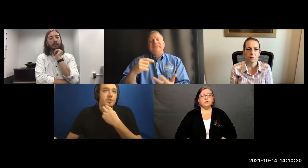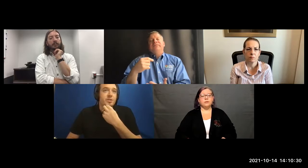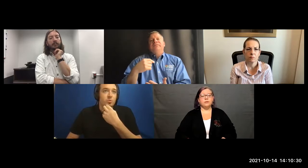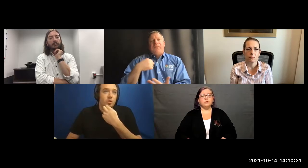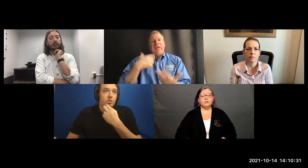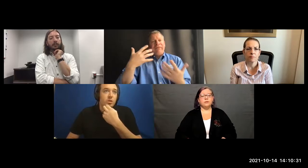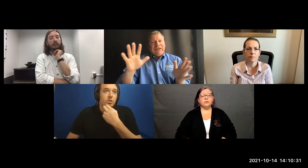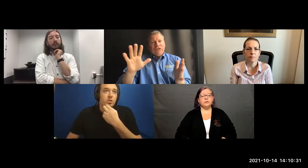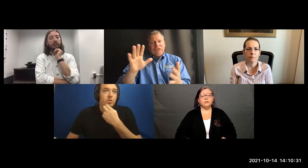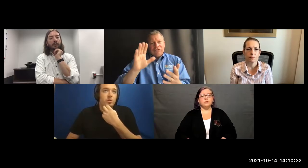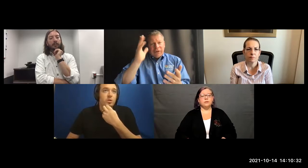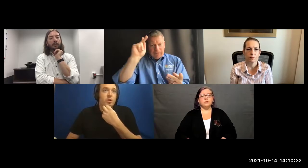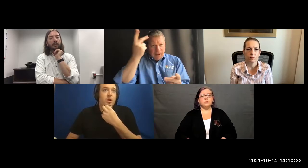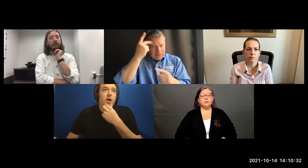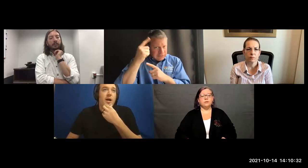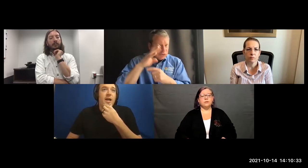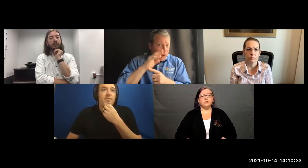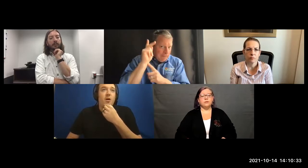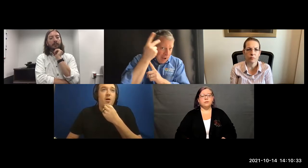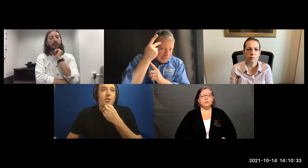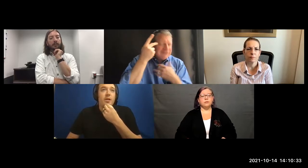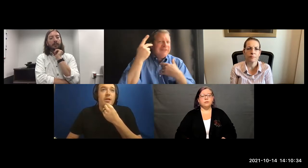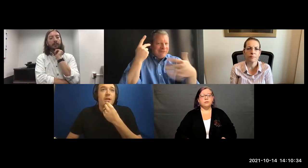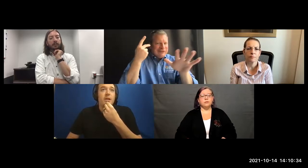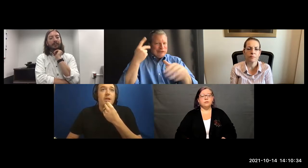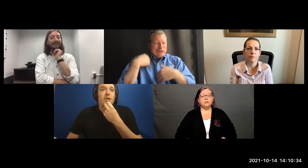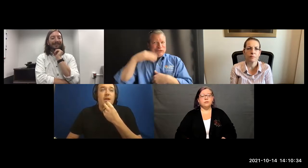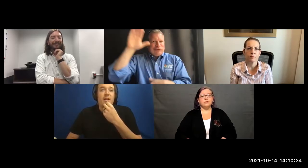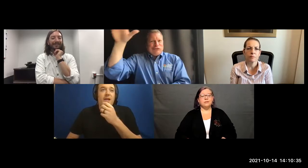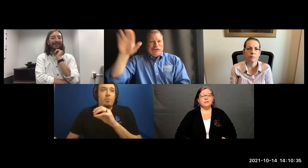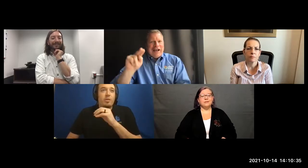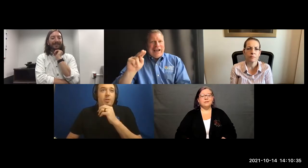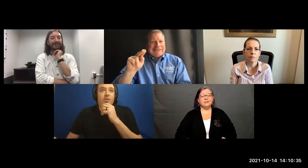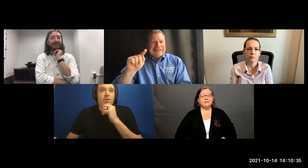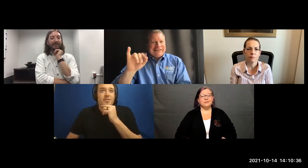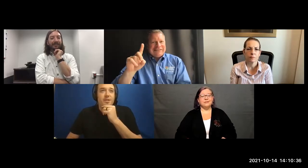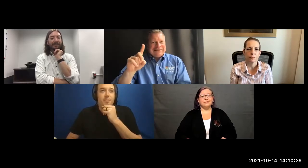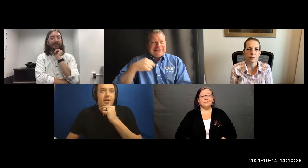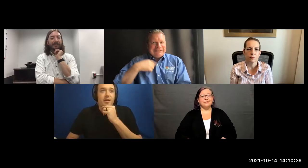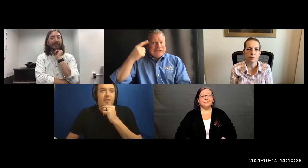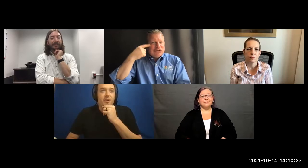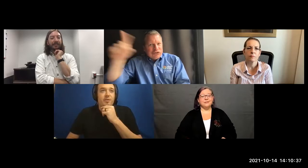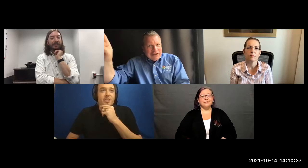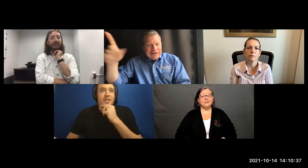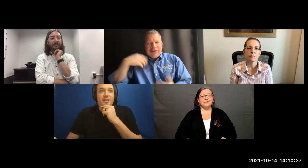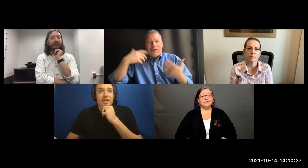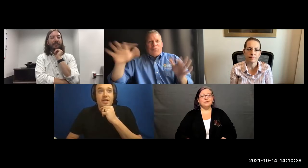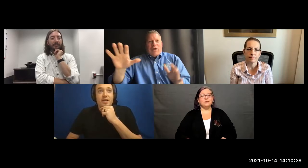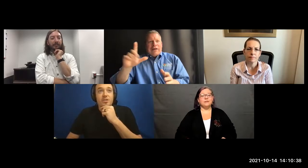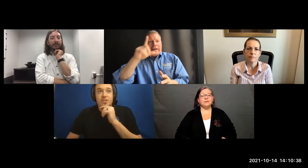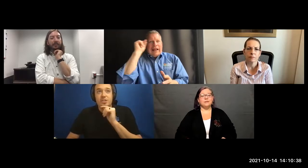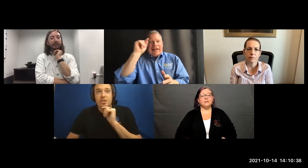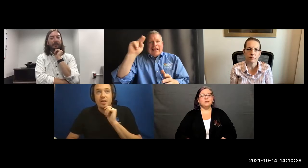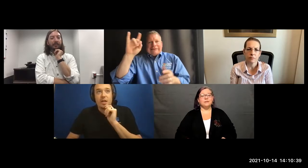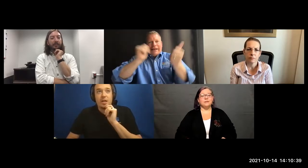collection process and work. I have already, and again, with the political lens in mind, I have already reached out to